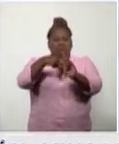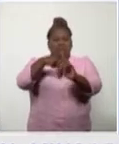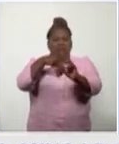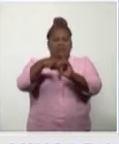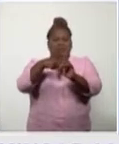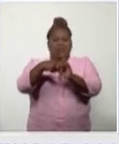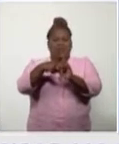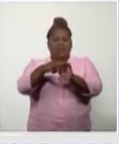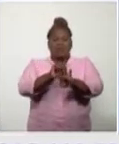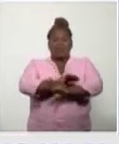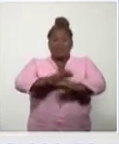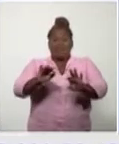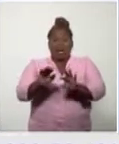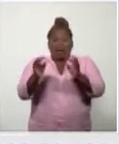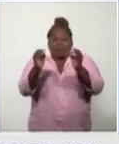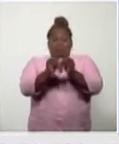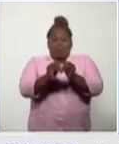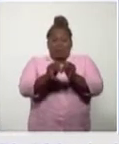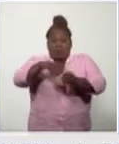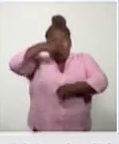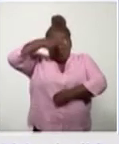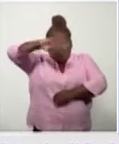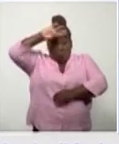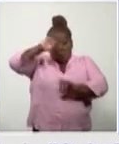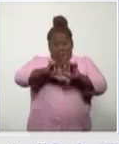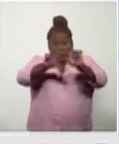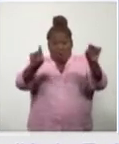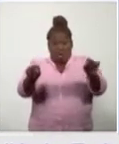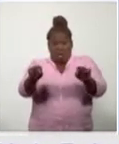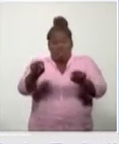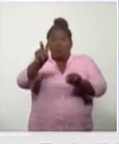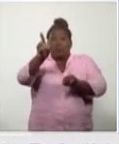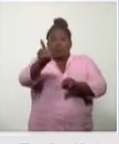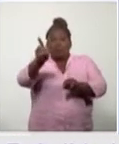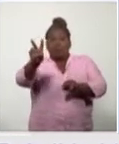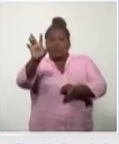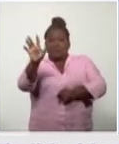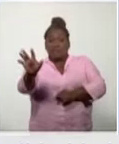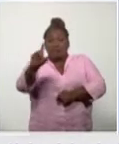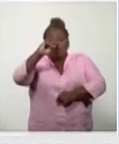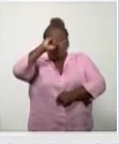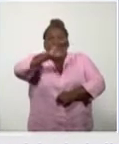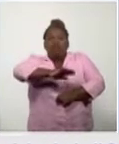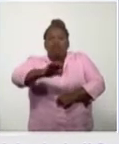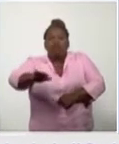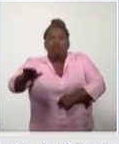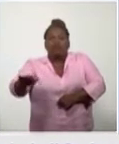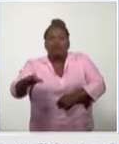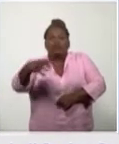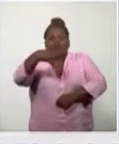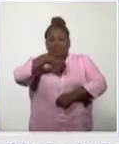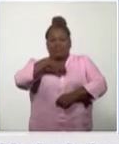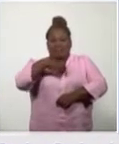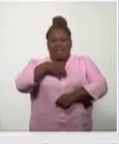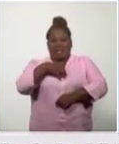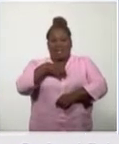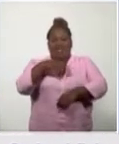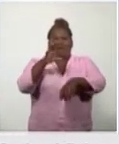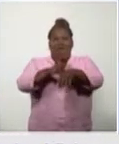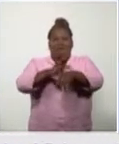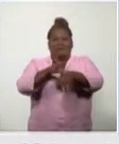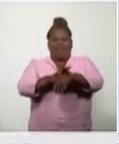contact. And with this case, we have accumulated 225 children diagnosed with COVID-19 in our country, out of